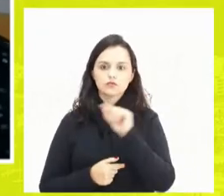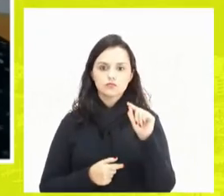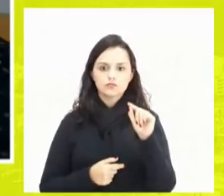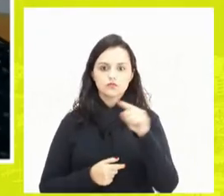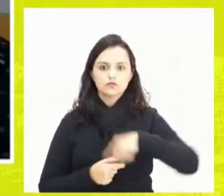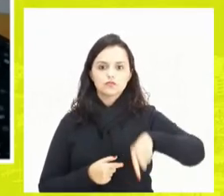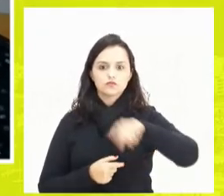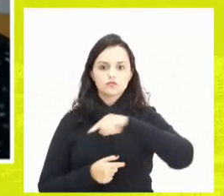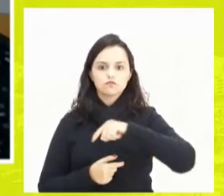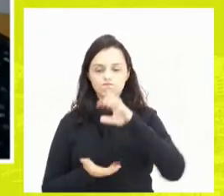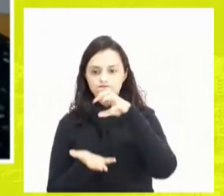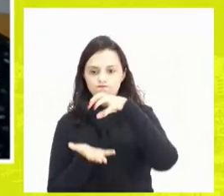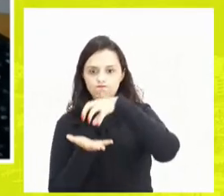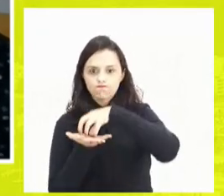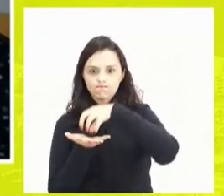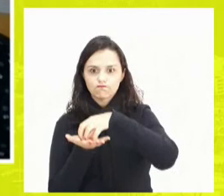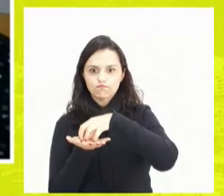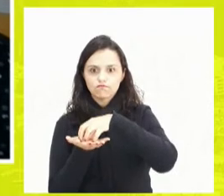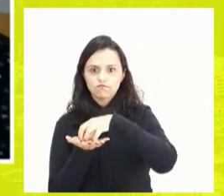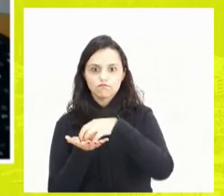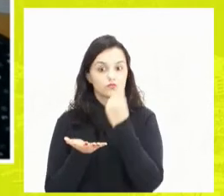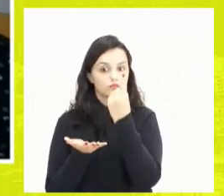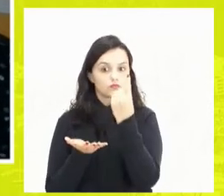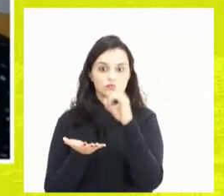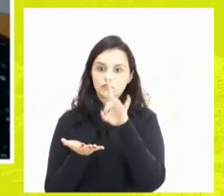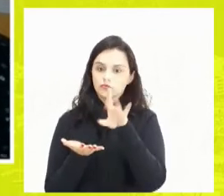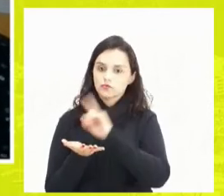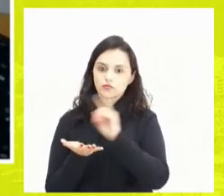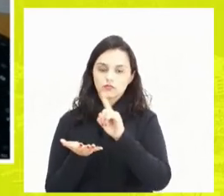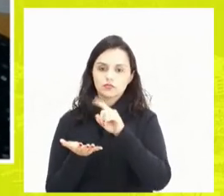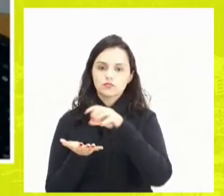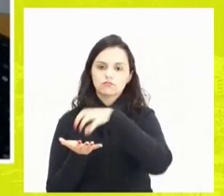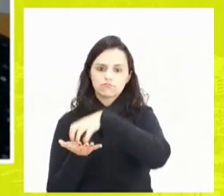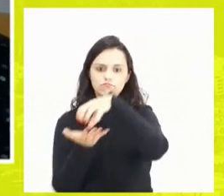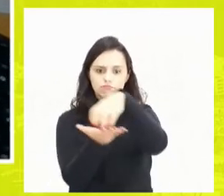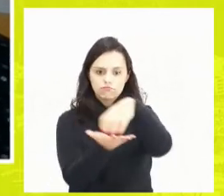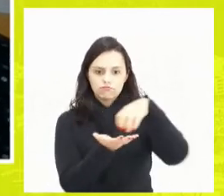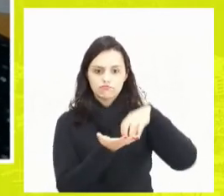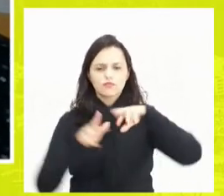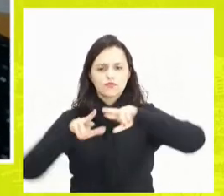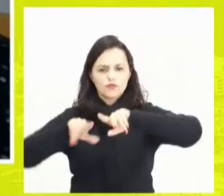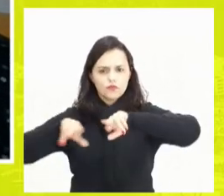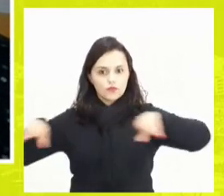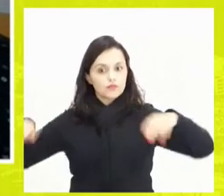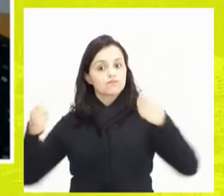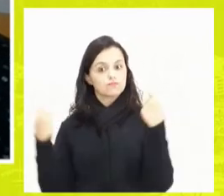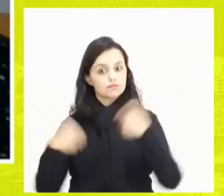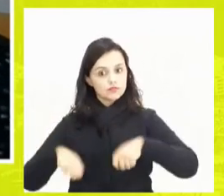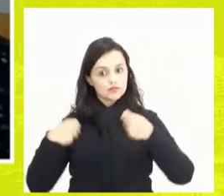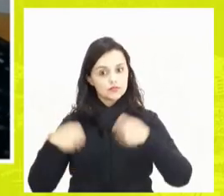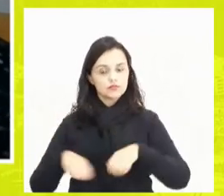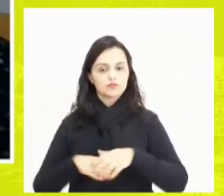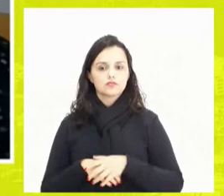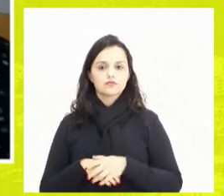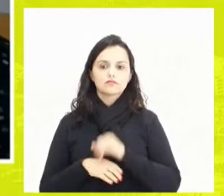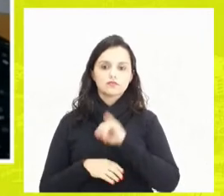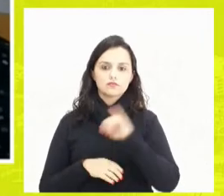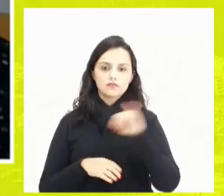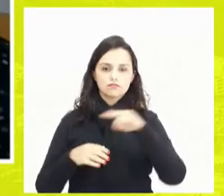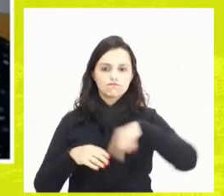cannot work in a single front we must tackle many different fronts if we want to fight this information in